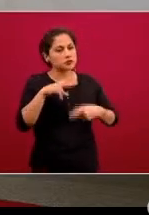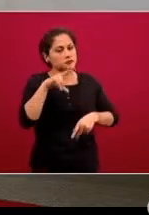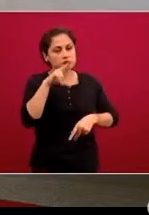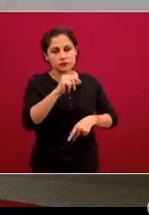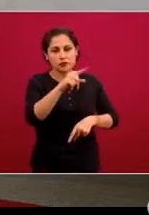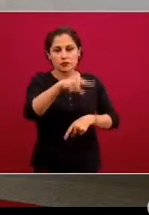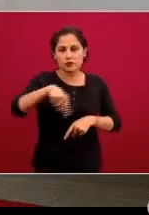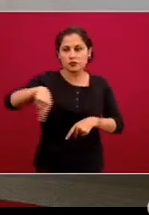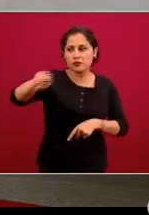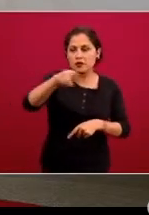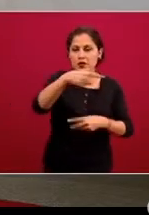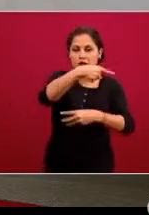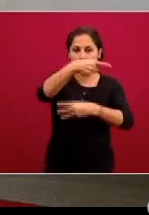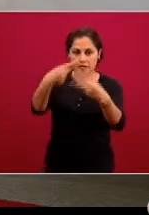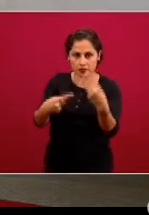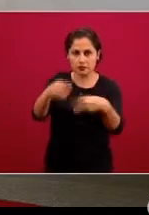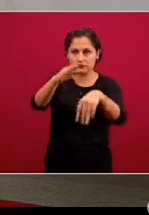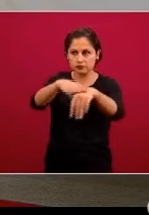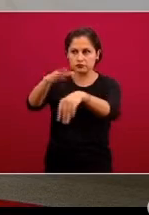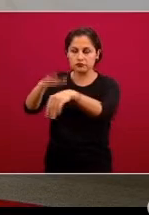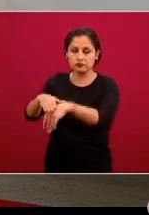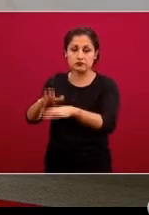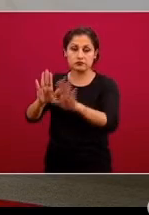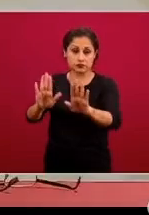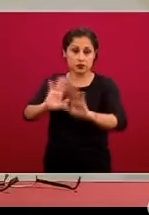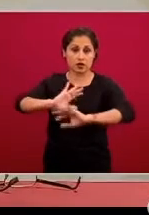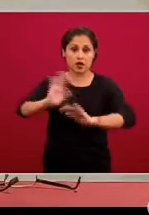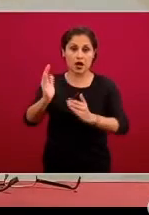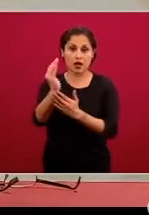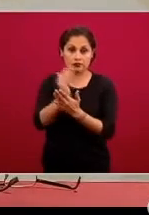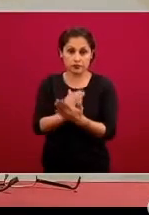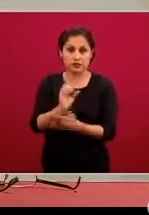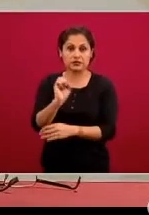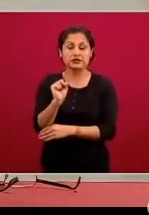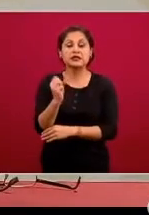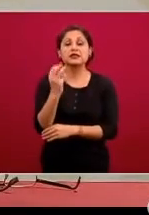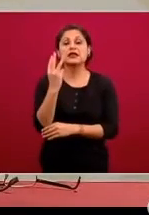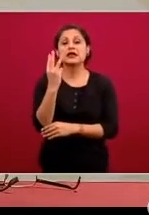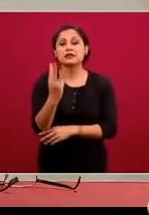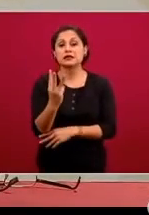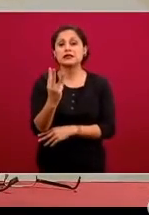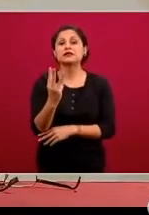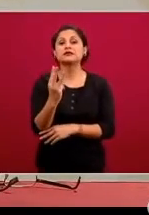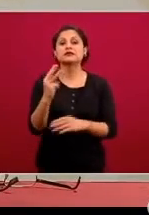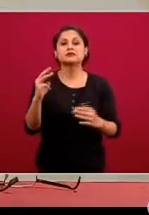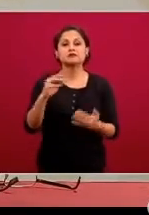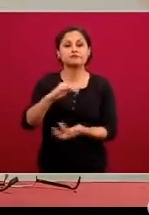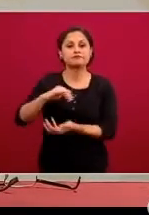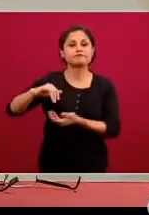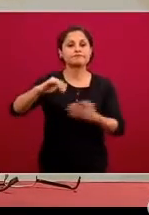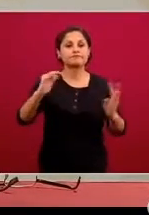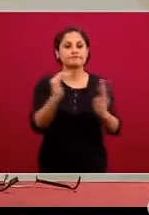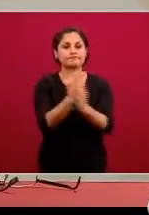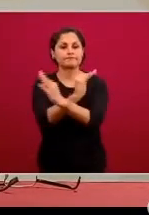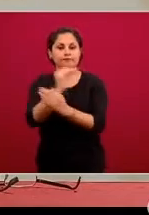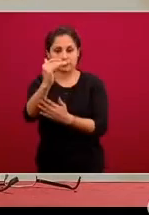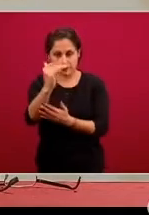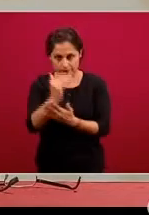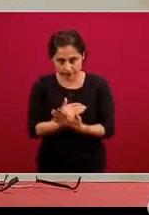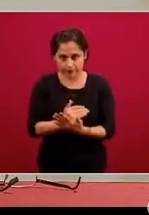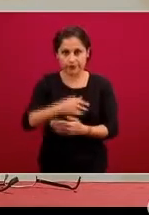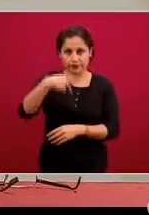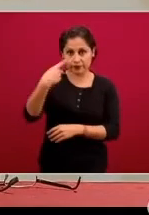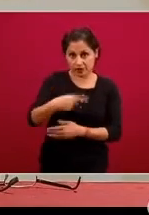individual doesn't have to go to work, they don't have to go to school, and they cannot go out and have fun, then they simply don't go out. This is what was done